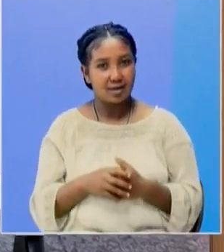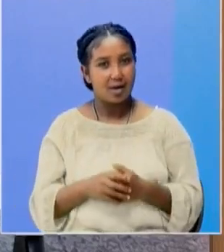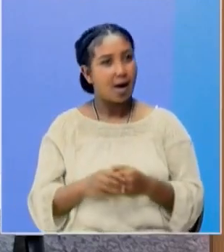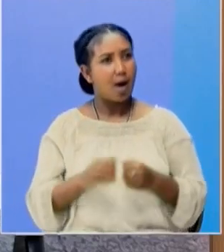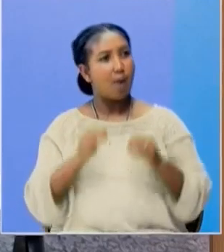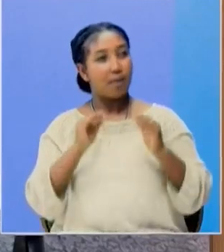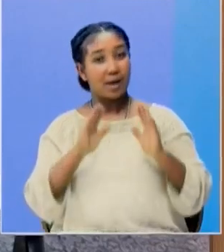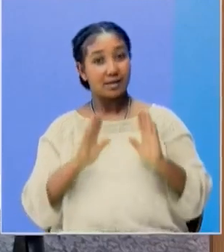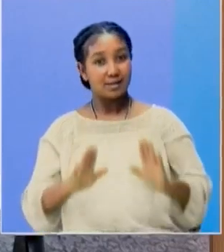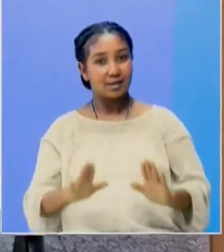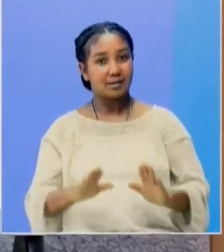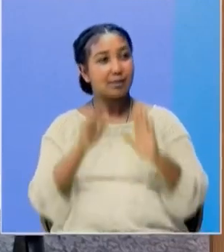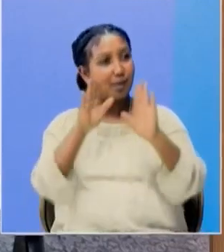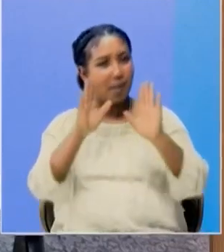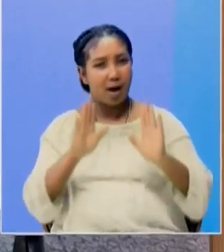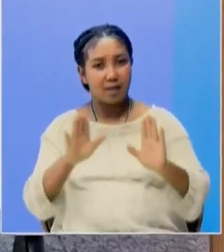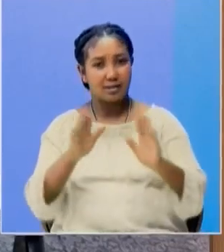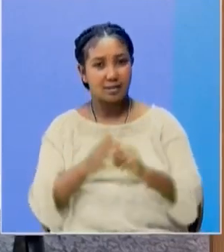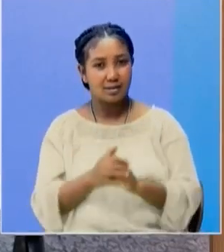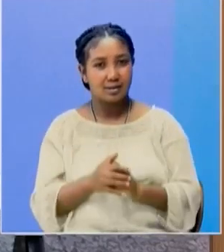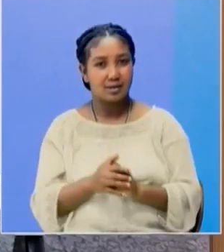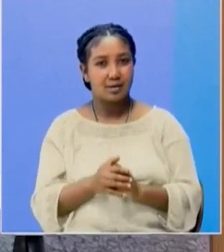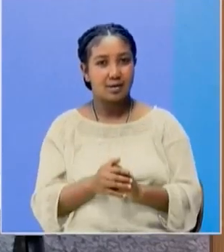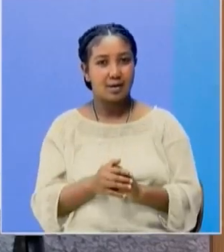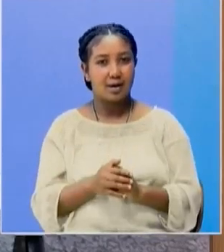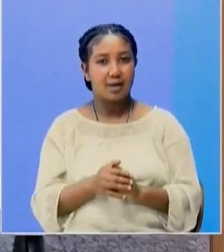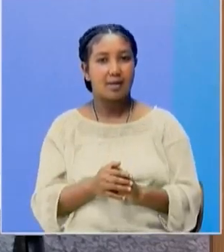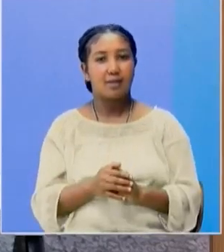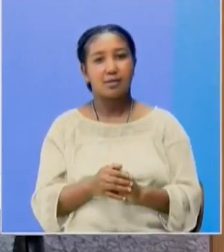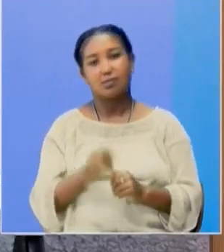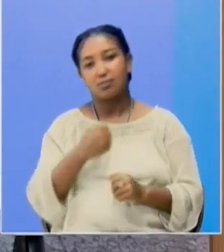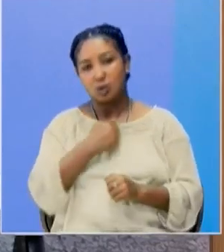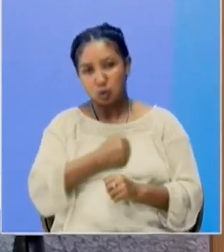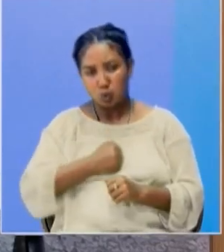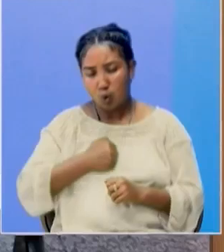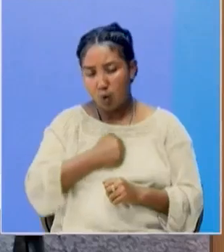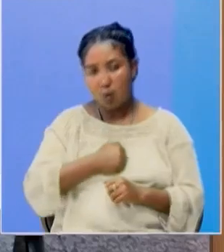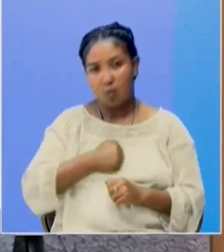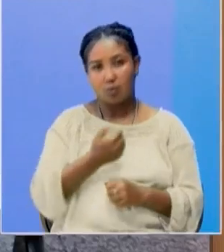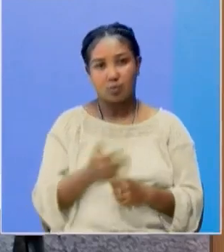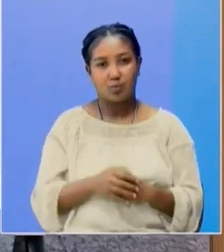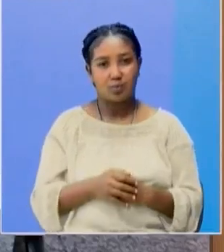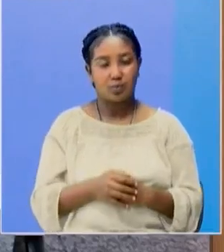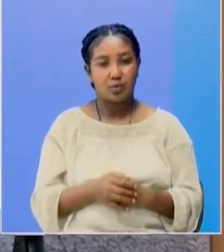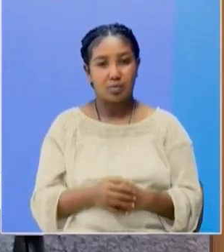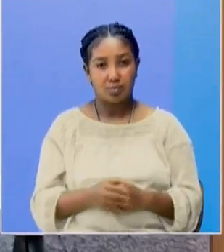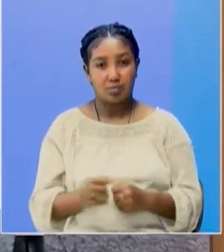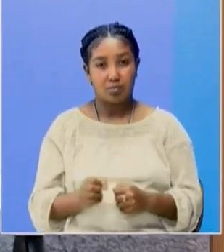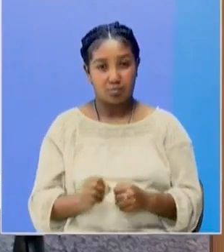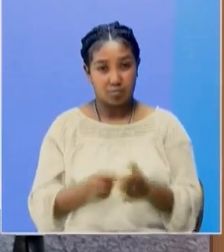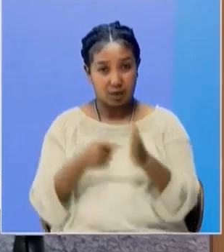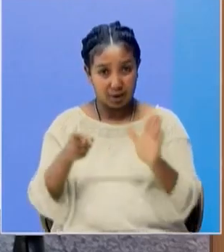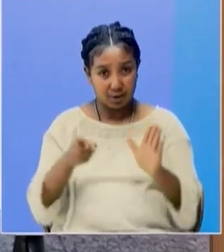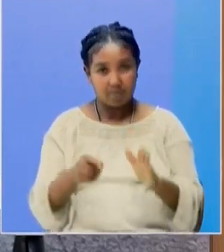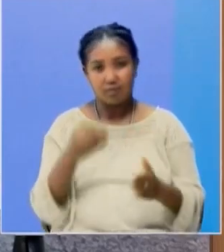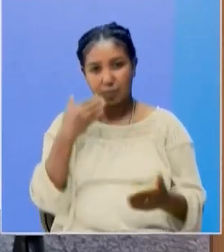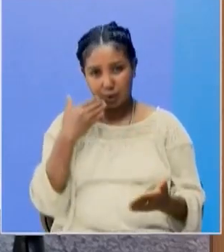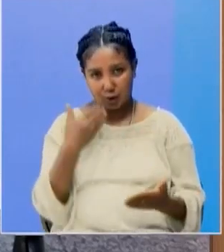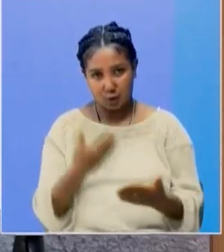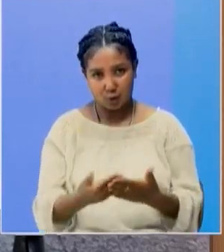amazing, surprising, and sorrow or sadness. Is that clear?